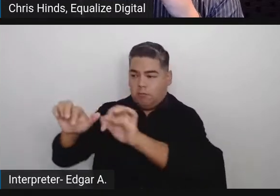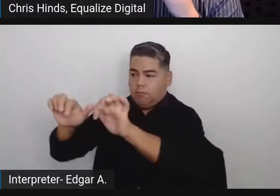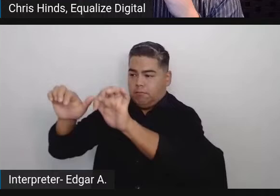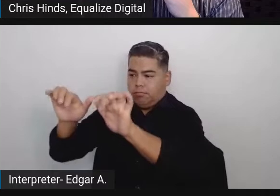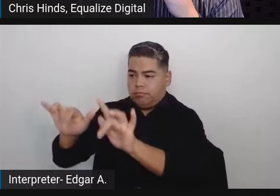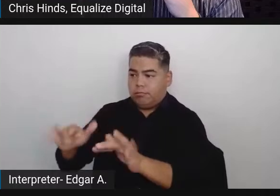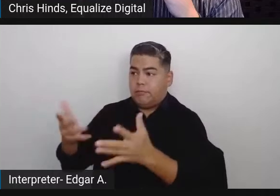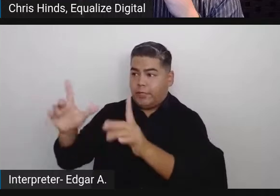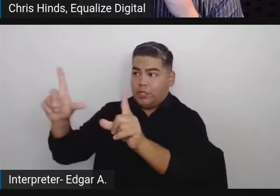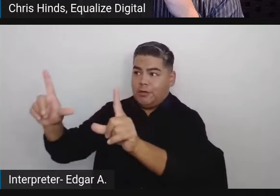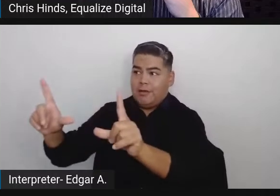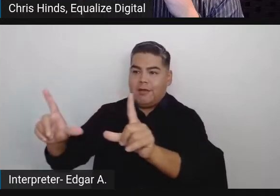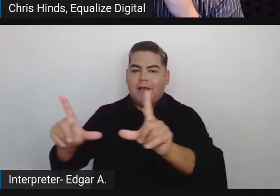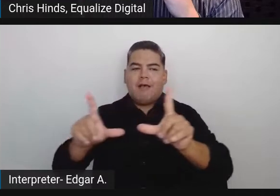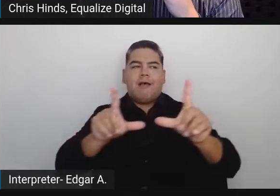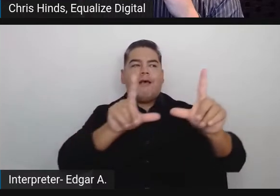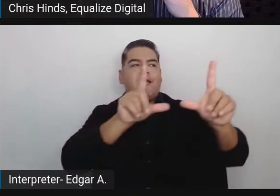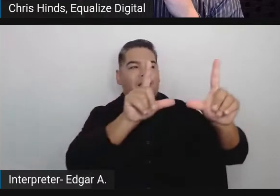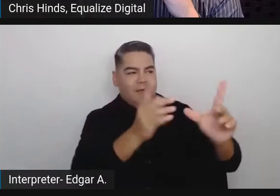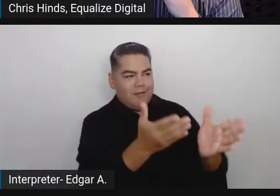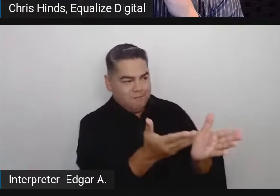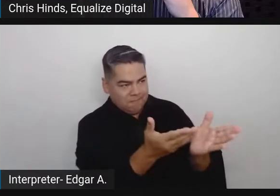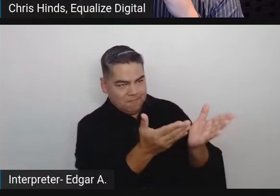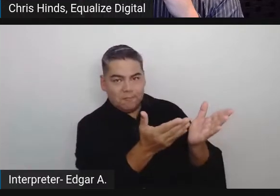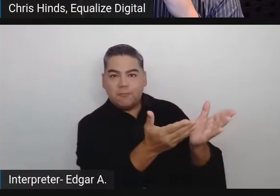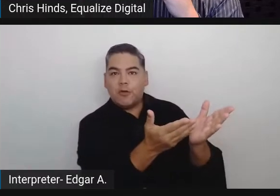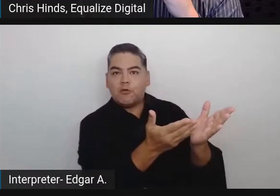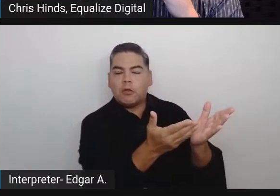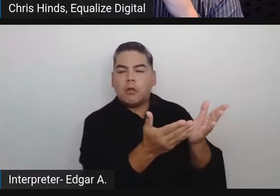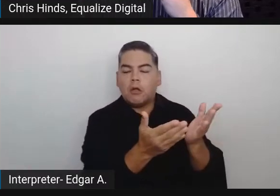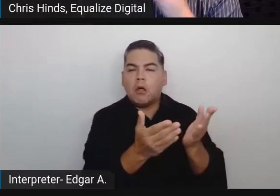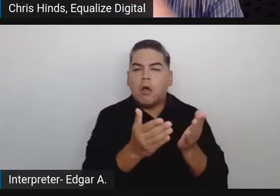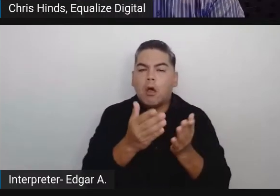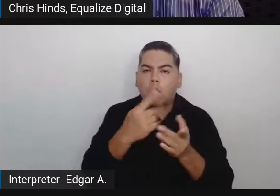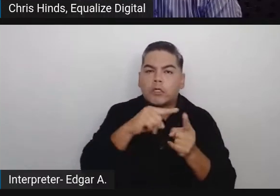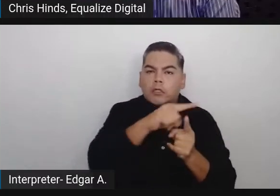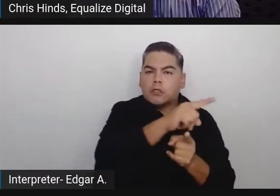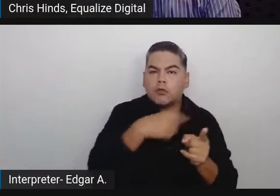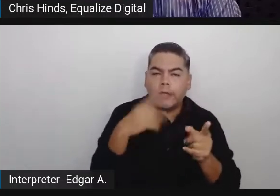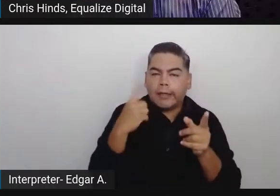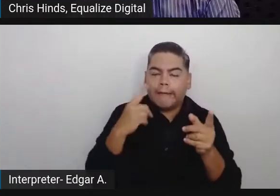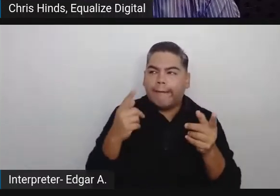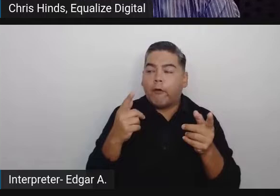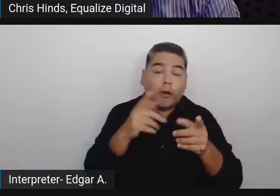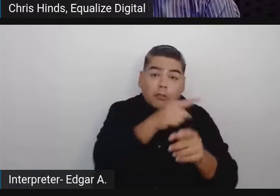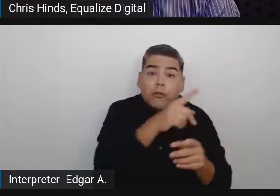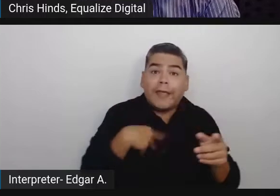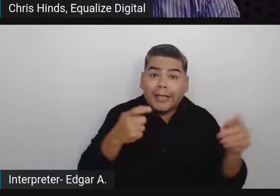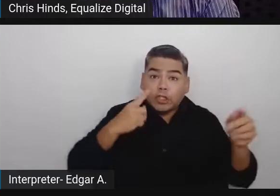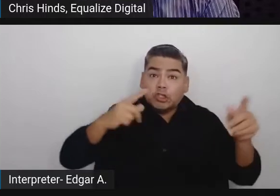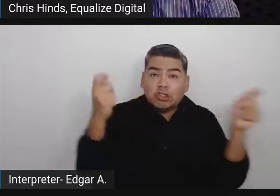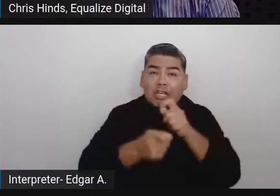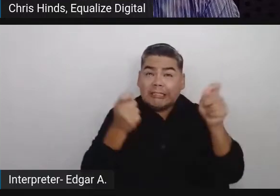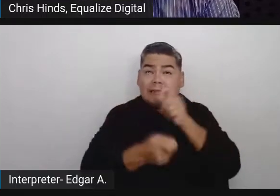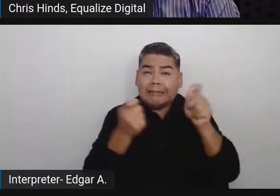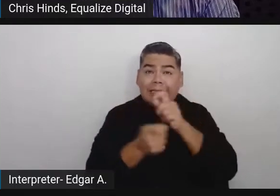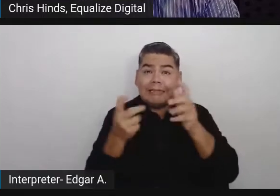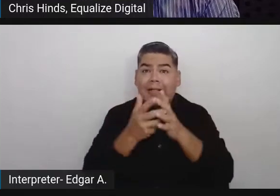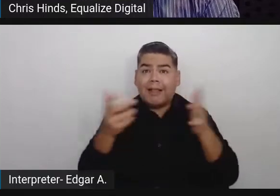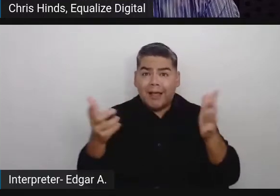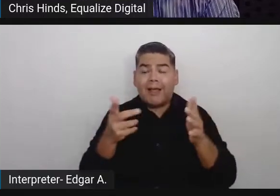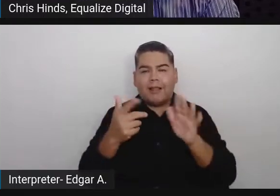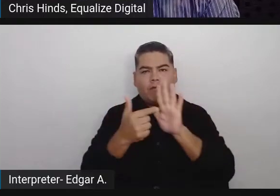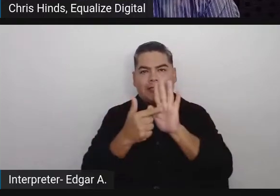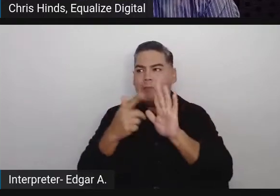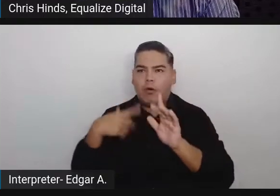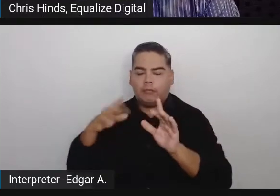is kind of like a parallel to the, like, is this person just going to take this website and mess it up and it's going to be a dumpster fire in 6 months, right?